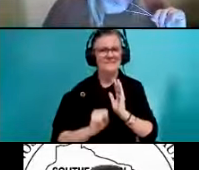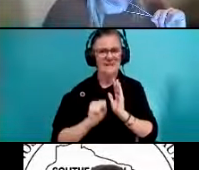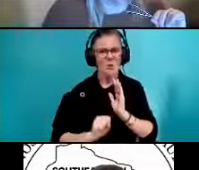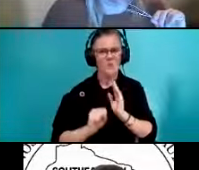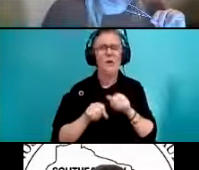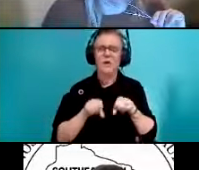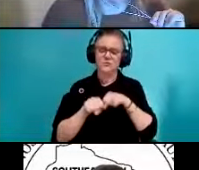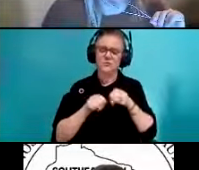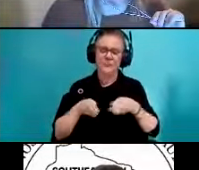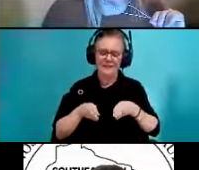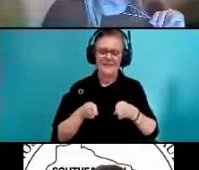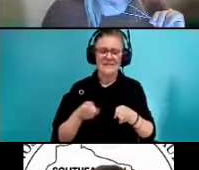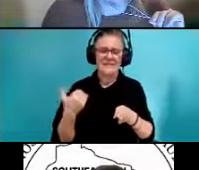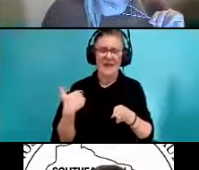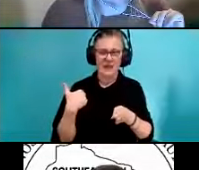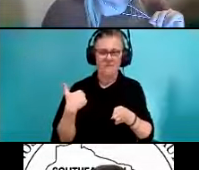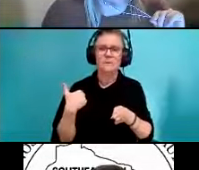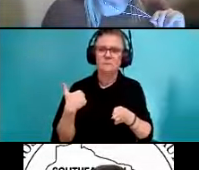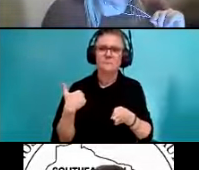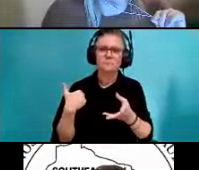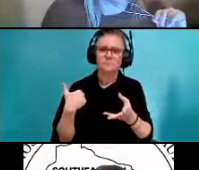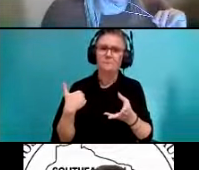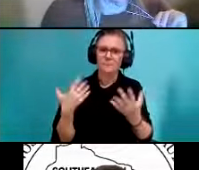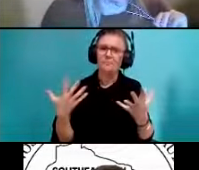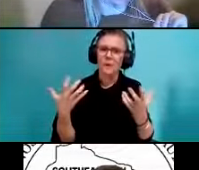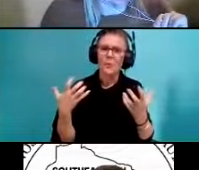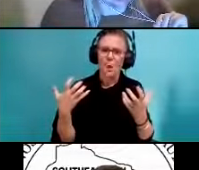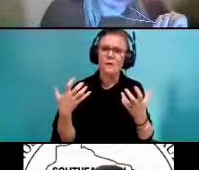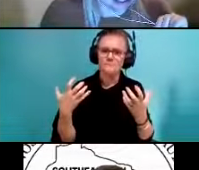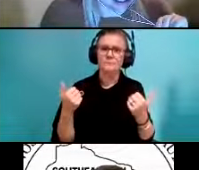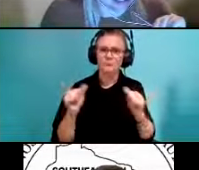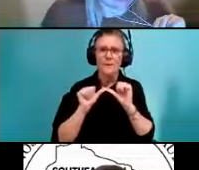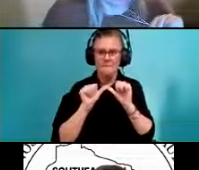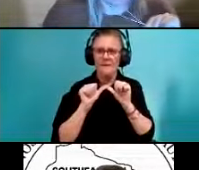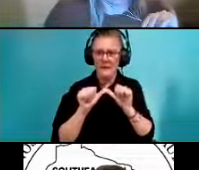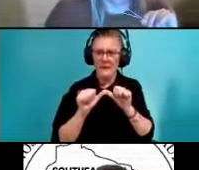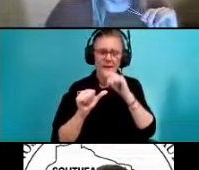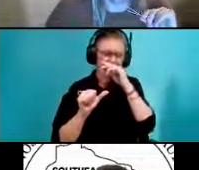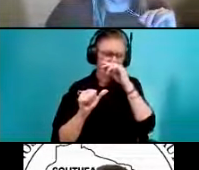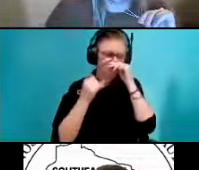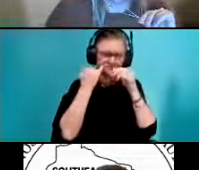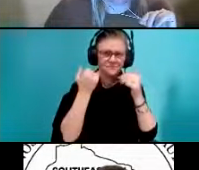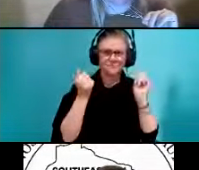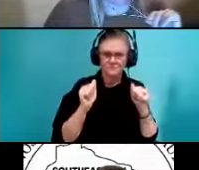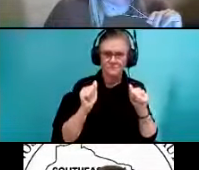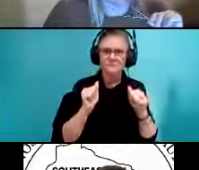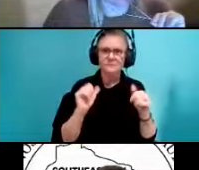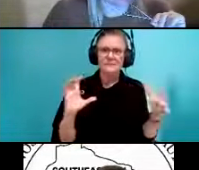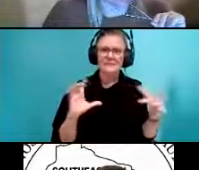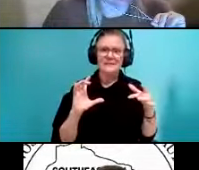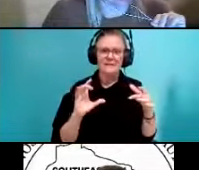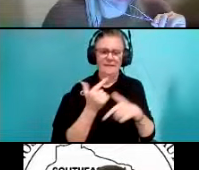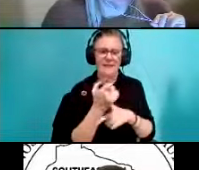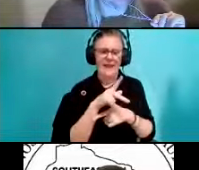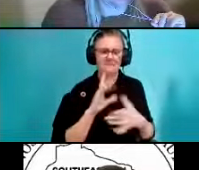bike lanes do exist, of course, you know, we would want to try to maintain those, and then if possible, connect some of those gaps that are out